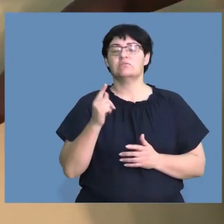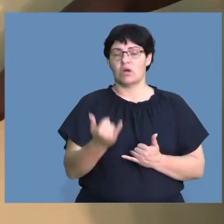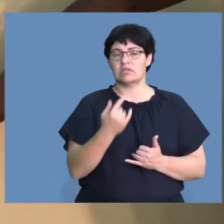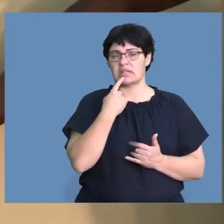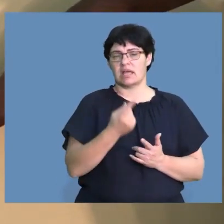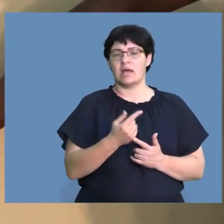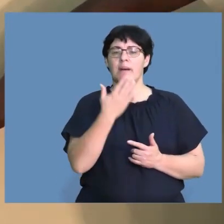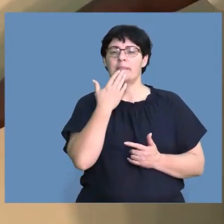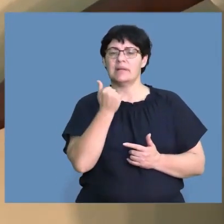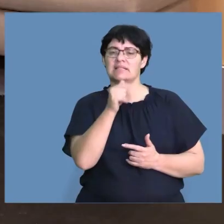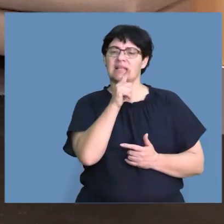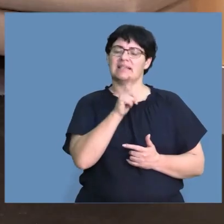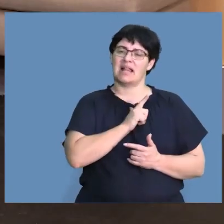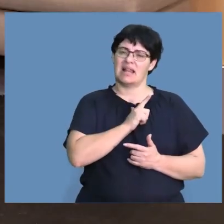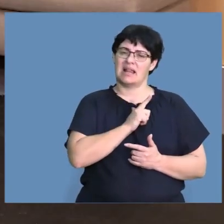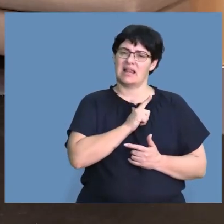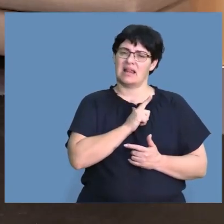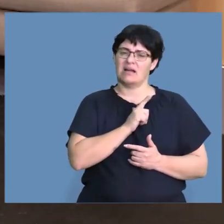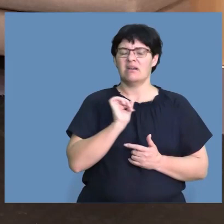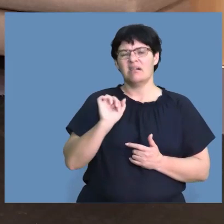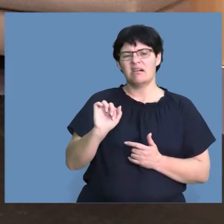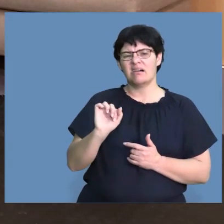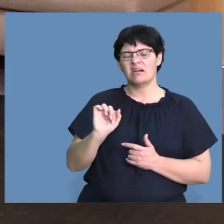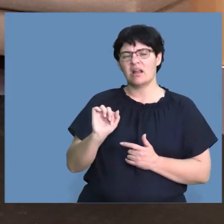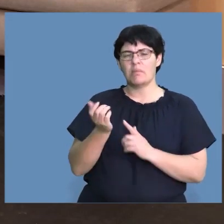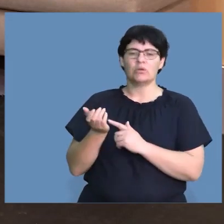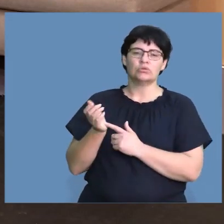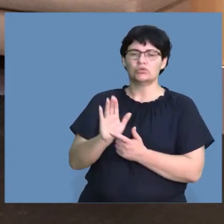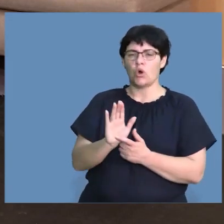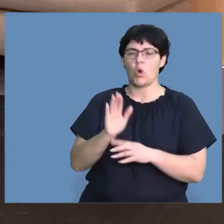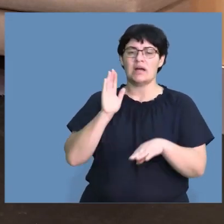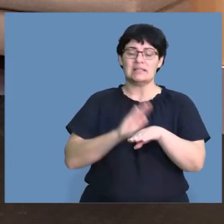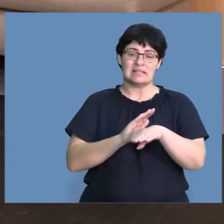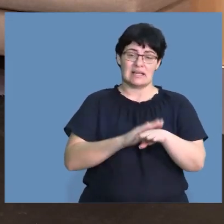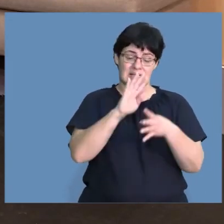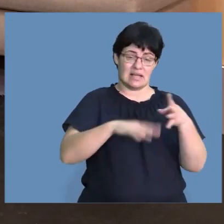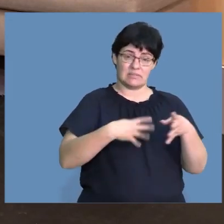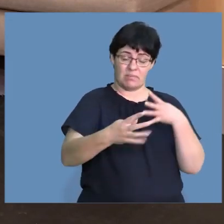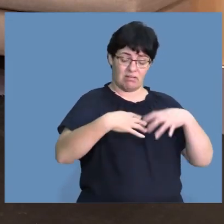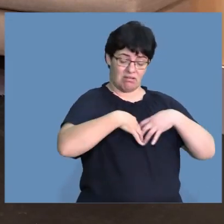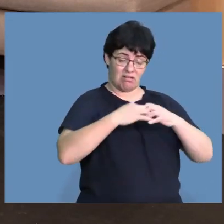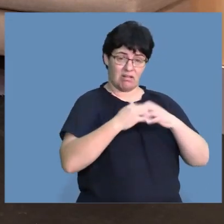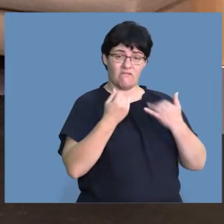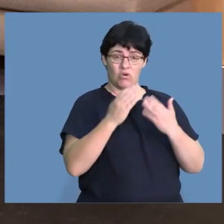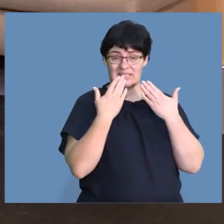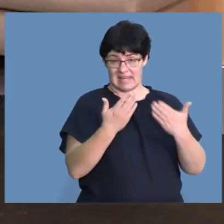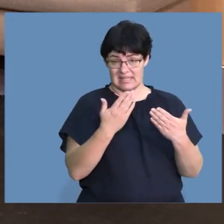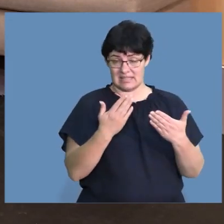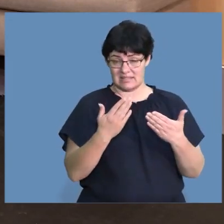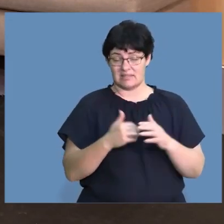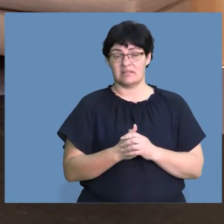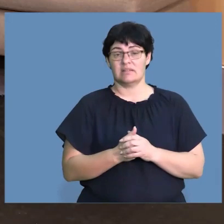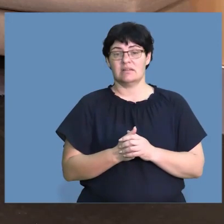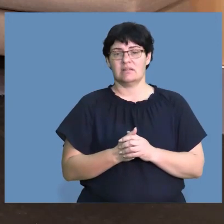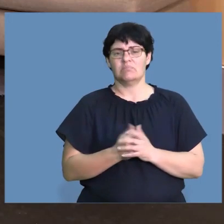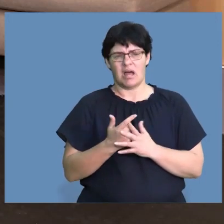to say, Paul, could you please tell us a little bit? We've asked him to show us a study timetable he's made. Mm-hmm.